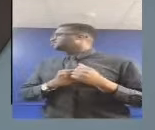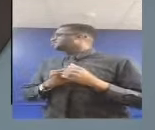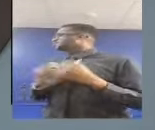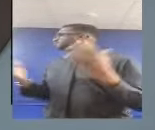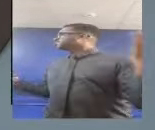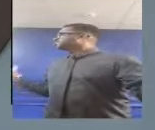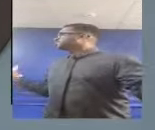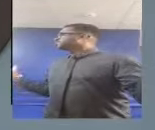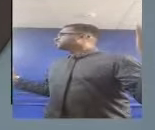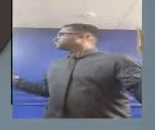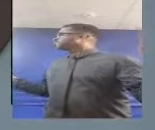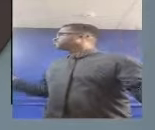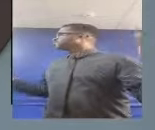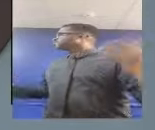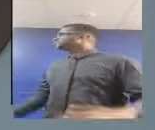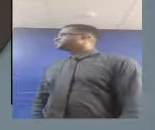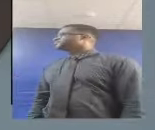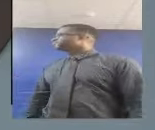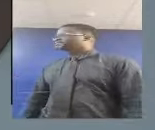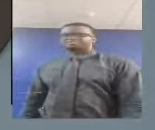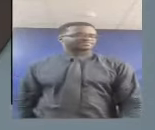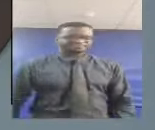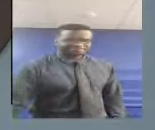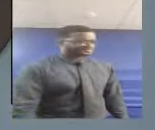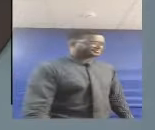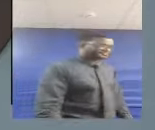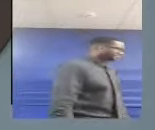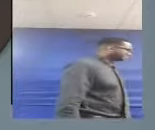September 17, 2021. Curfew